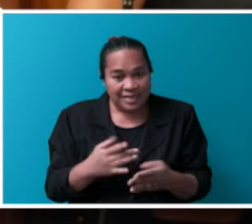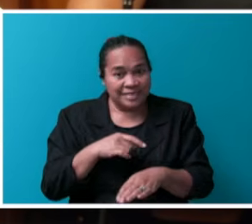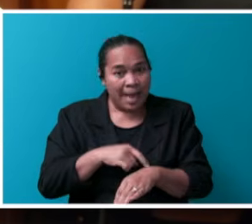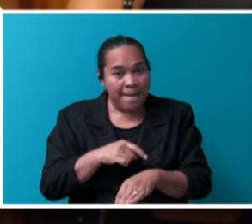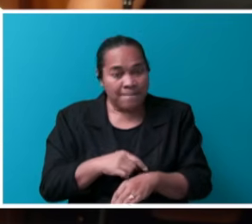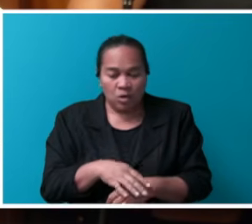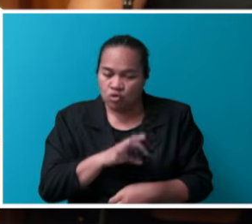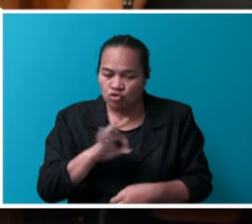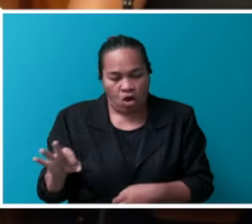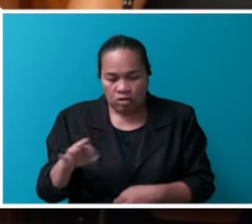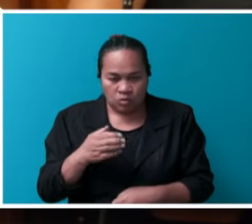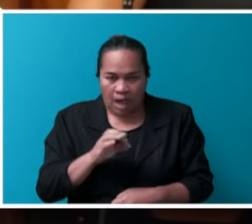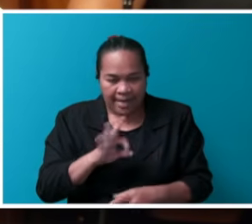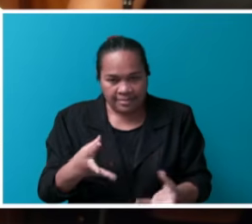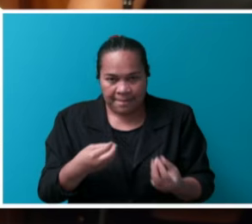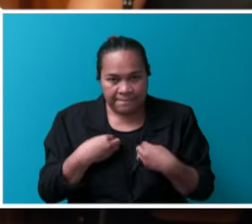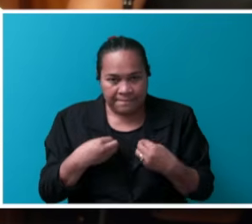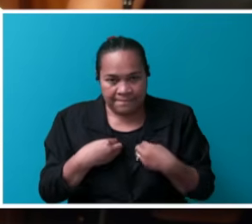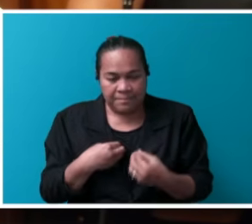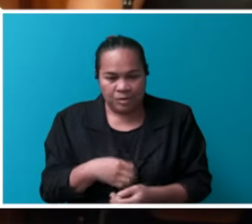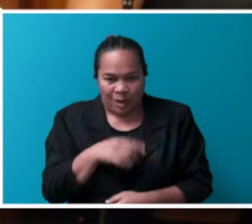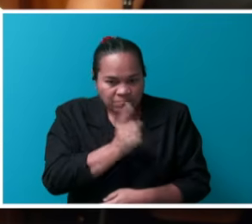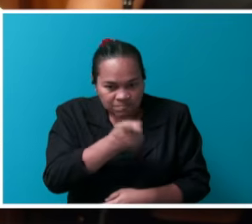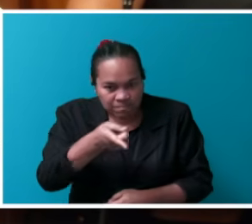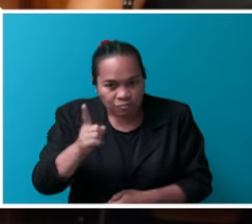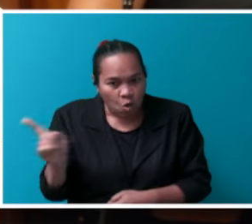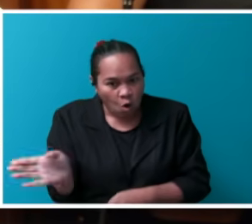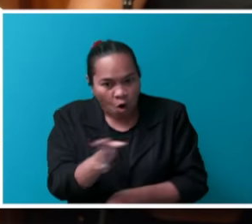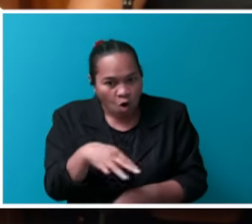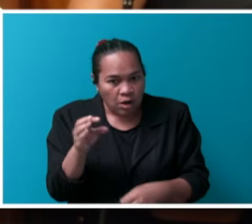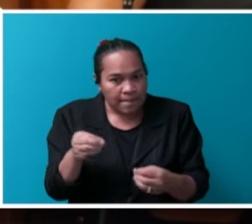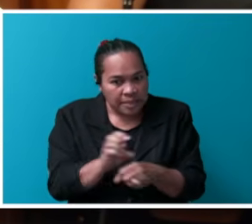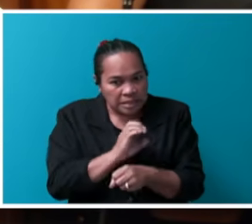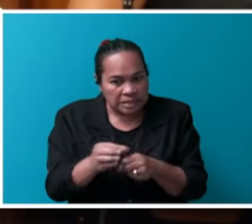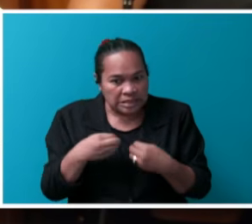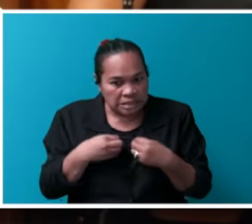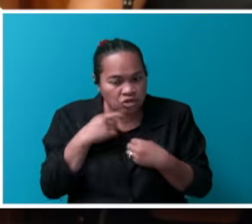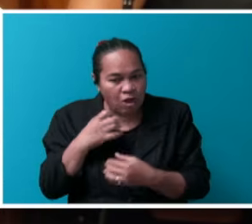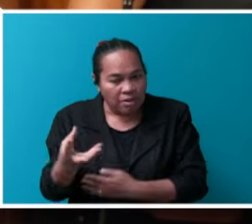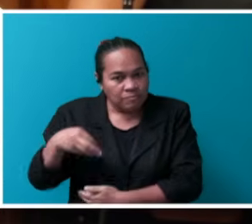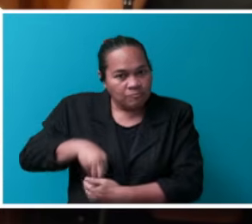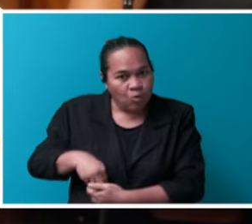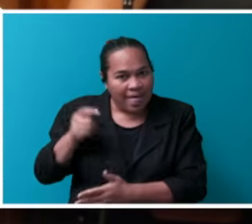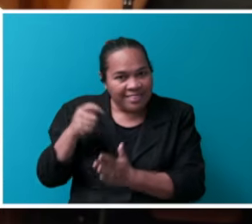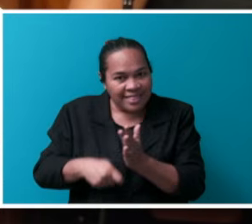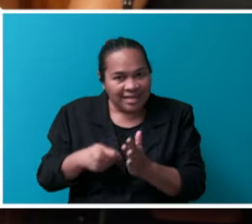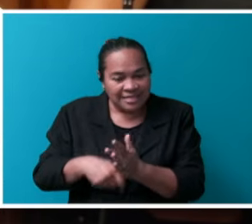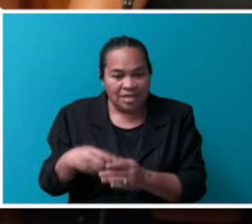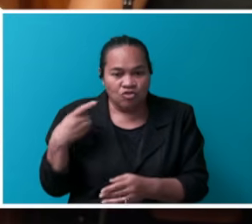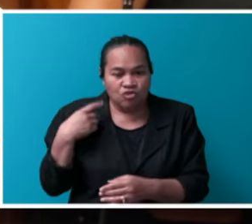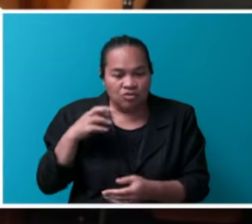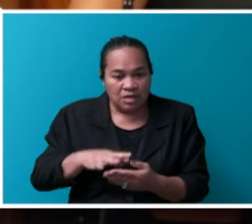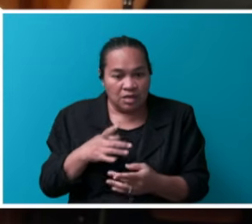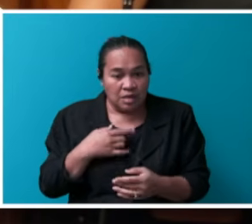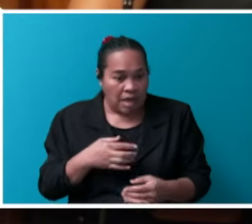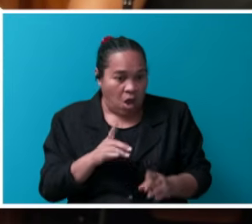it will not be tolerated. This is a stern warning to all businesses that are thinking of pocketing these tax and duty reductions. A joint enforcement